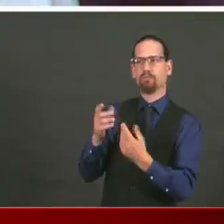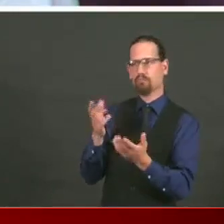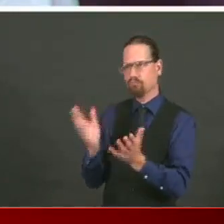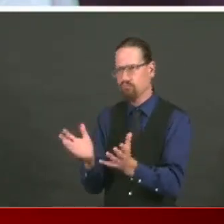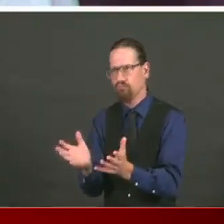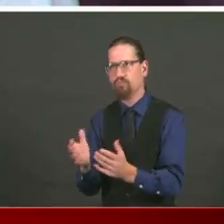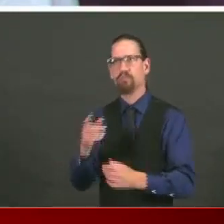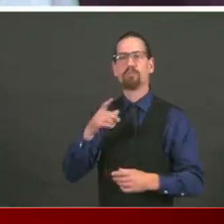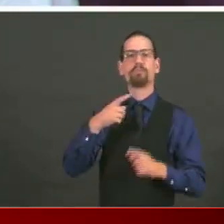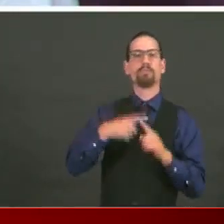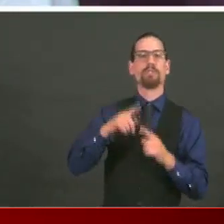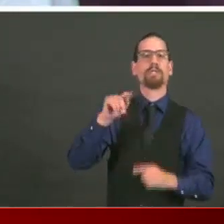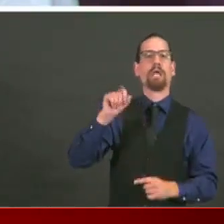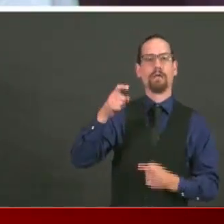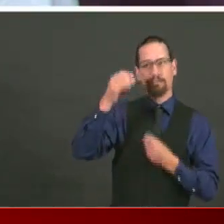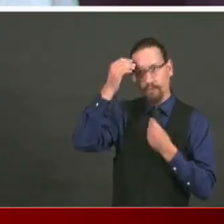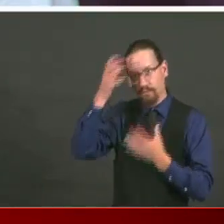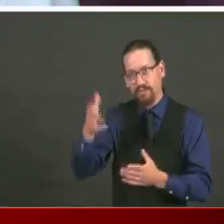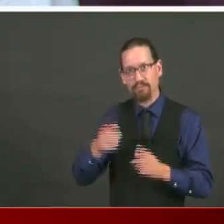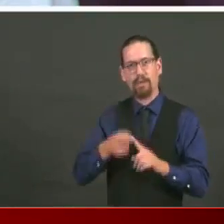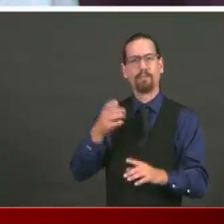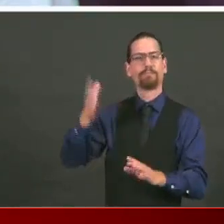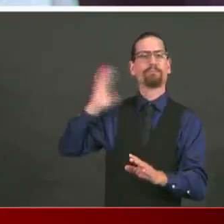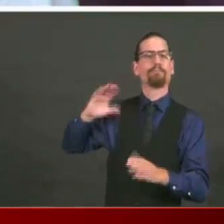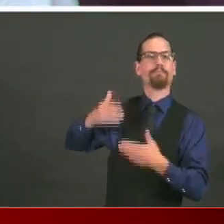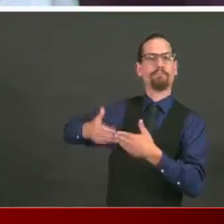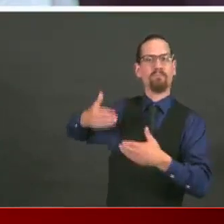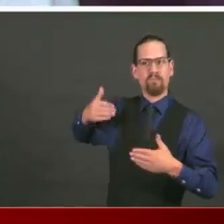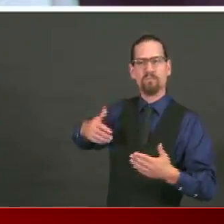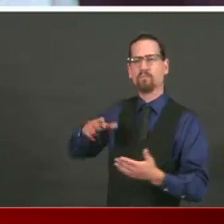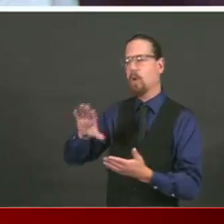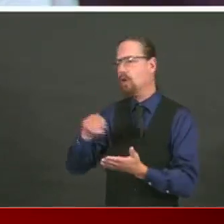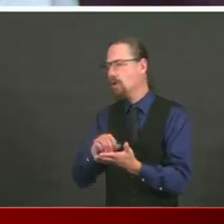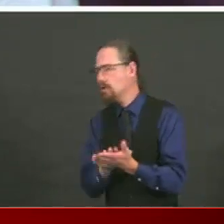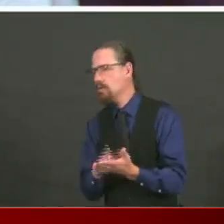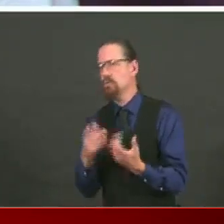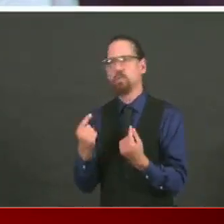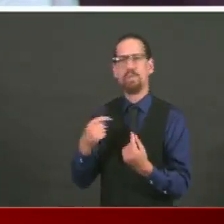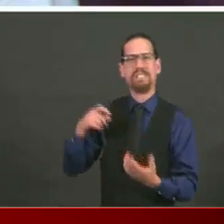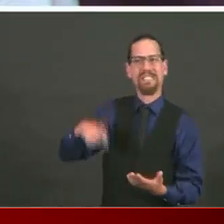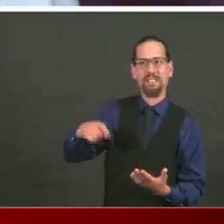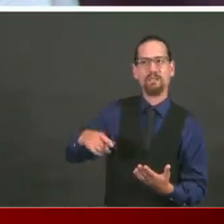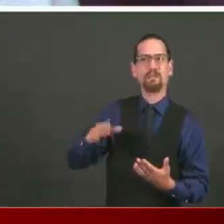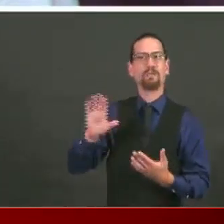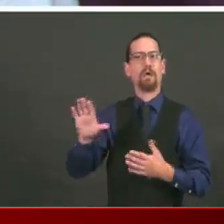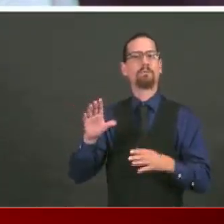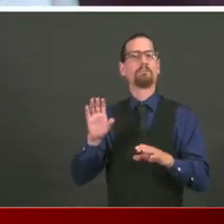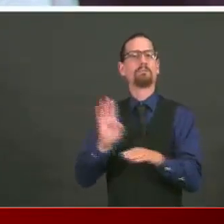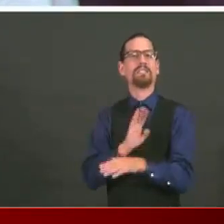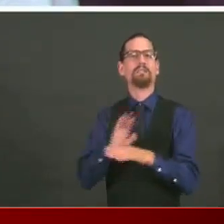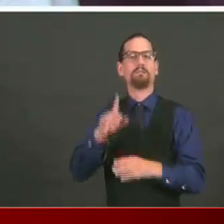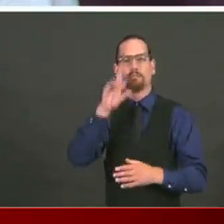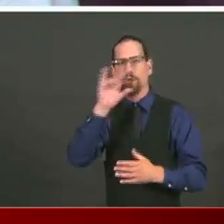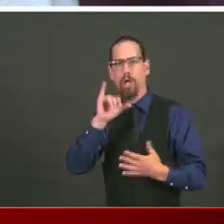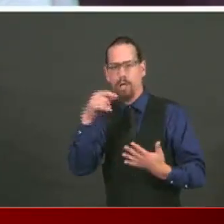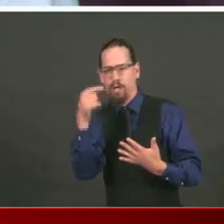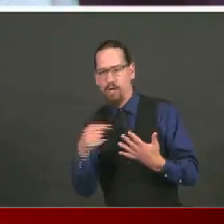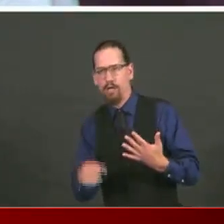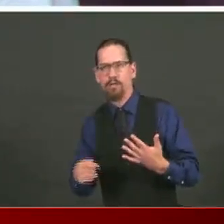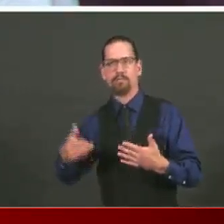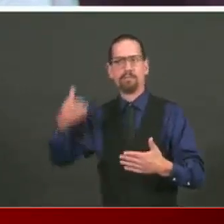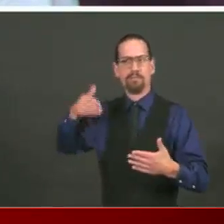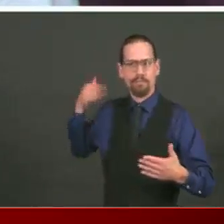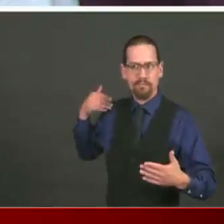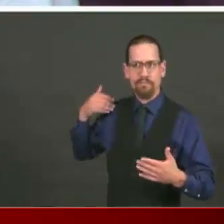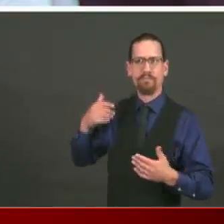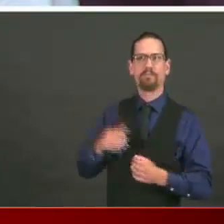information and other information pertaining to a business's performance in that respect as a viability measure.